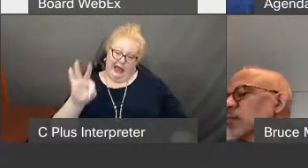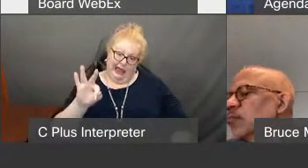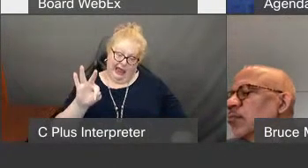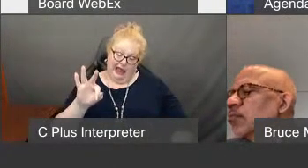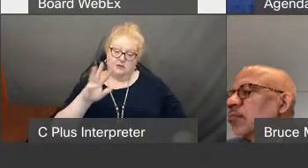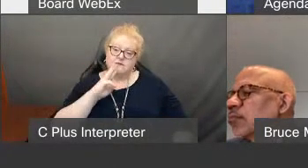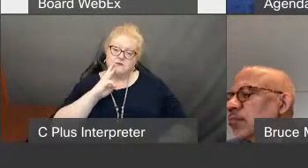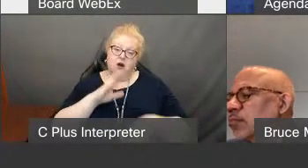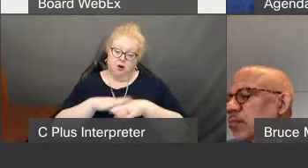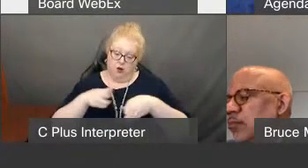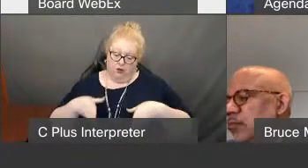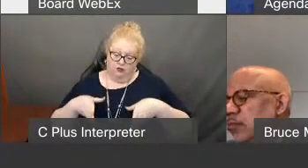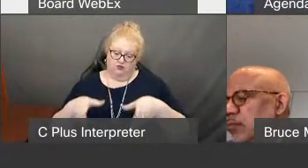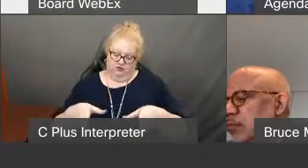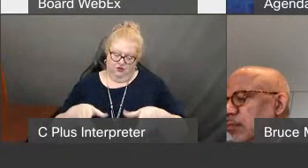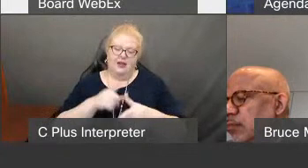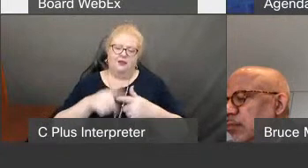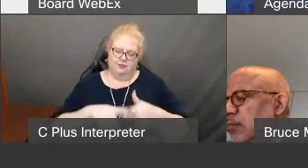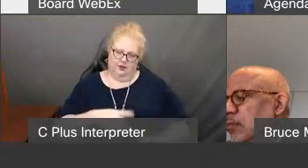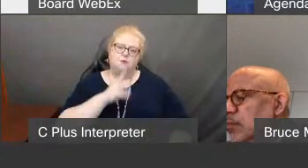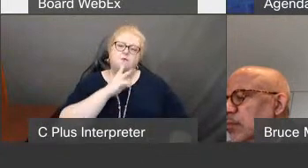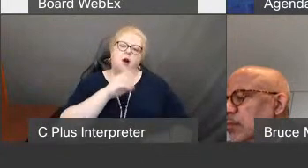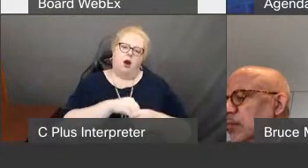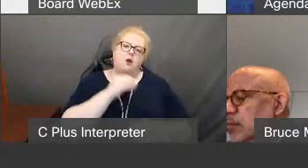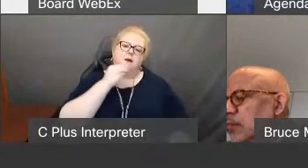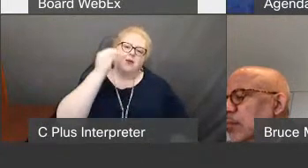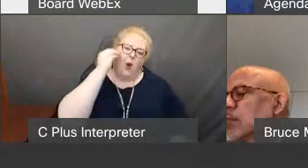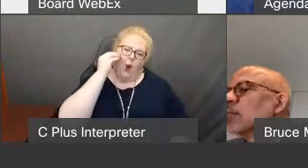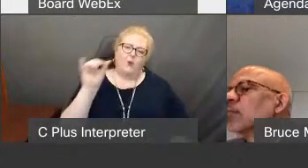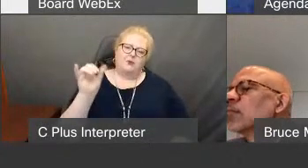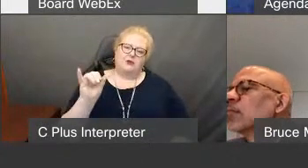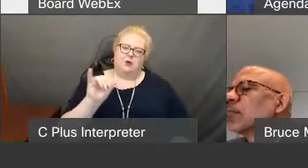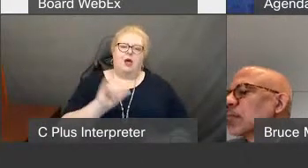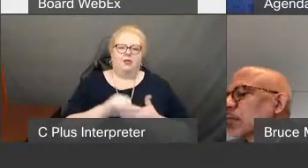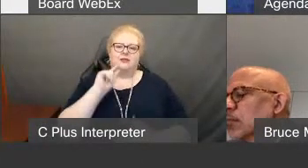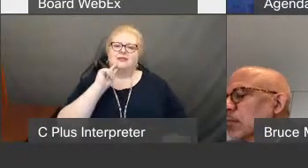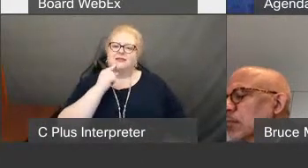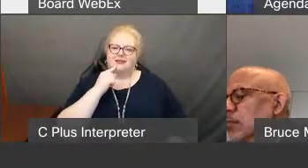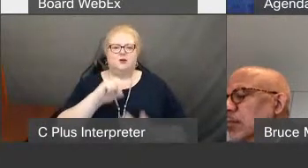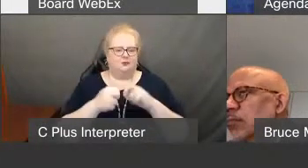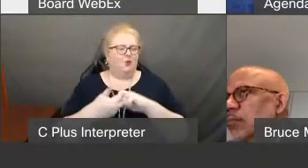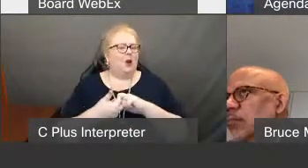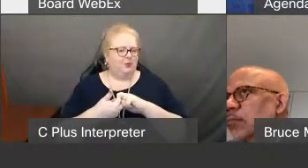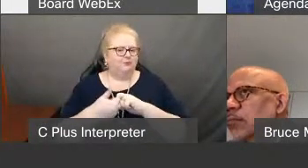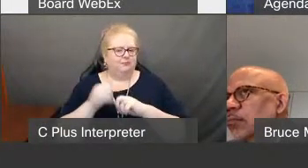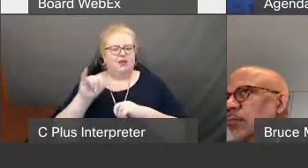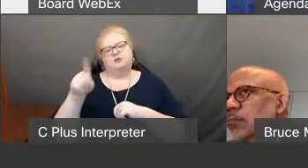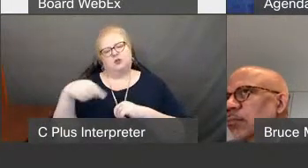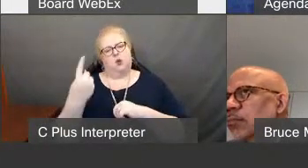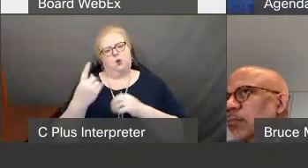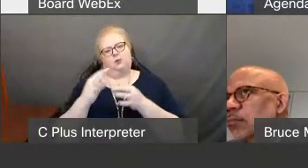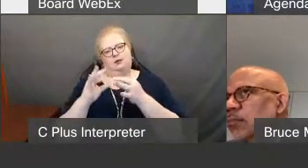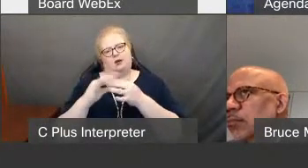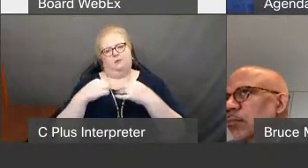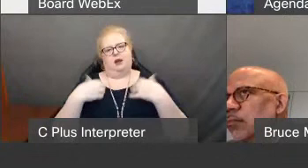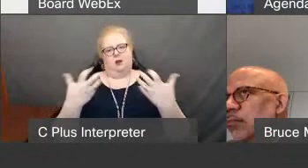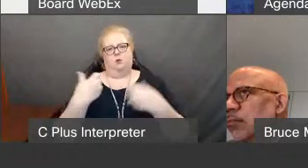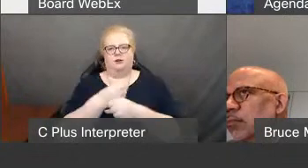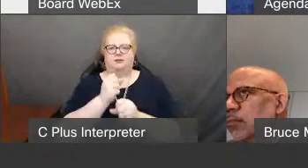on the streets, there's water in the homes, and that's a serious problem. So that's the only comment I wanted to make. Thank you for putting up with